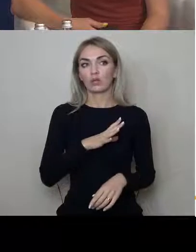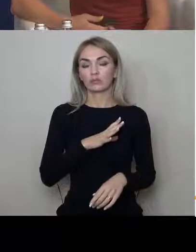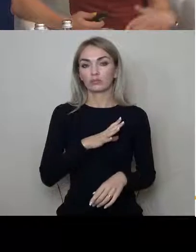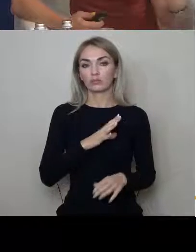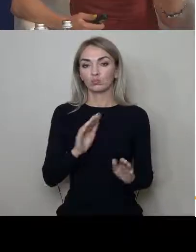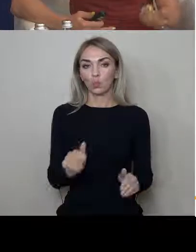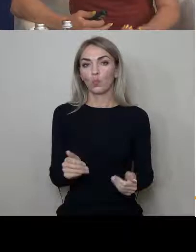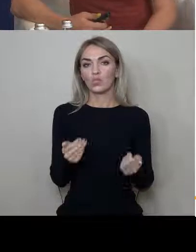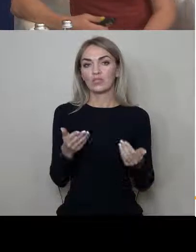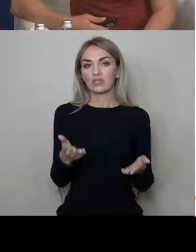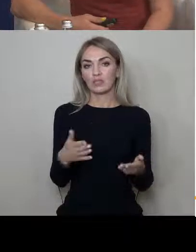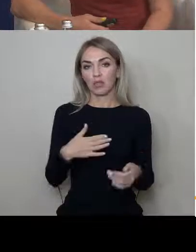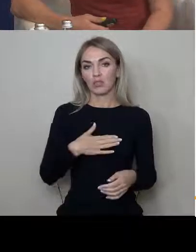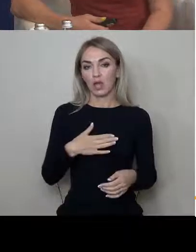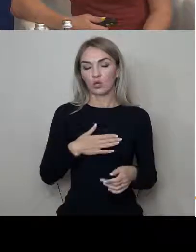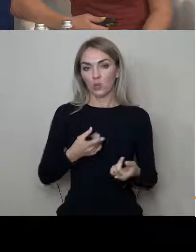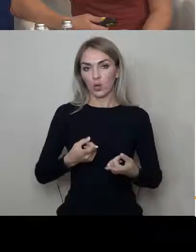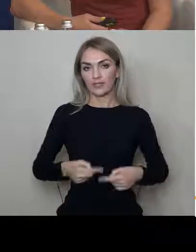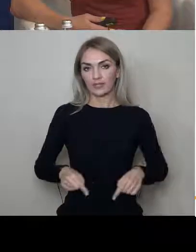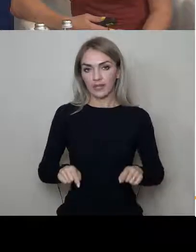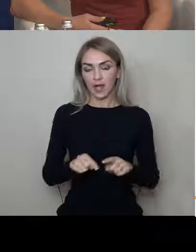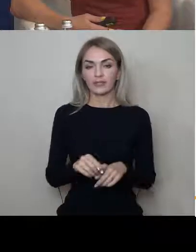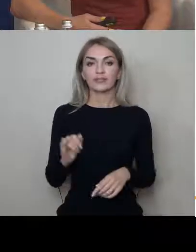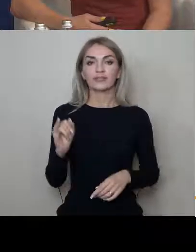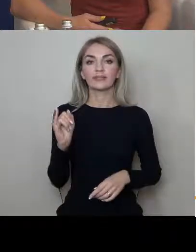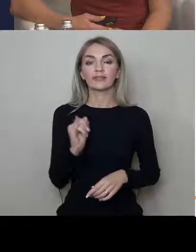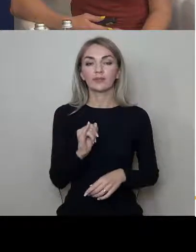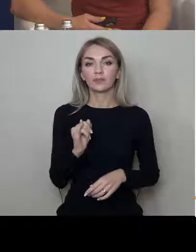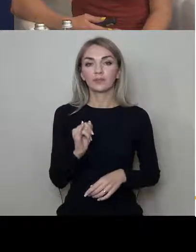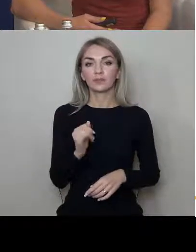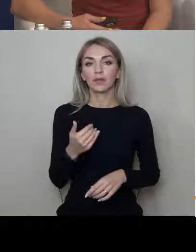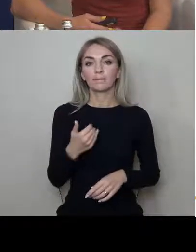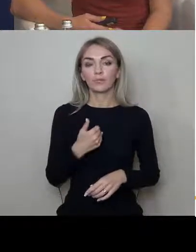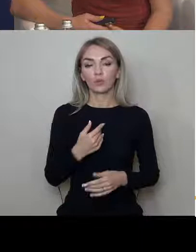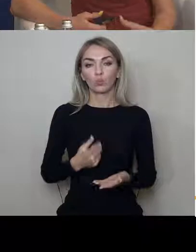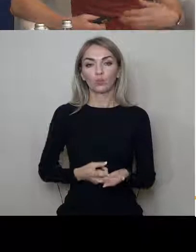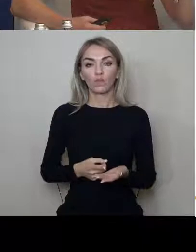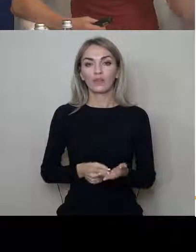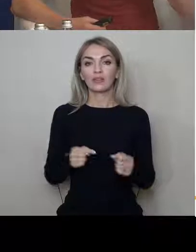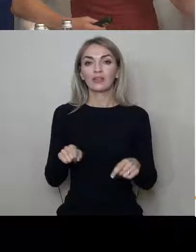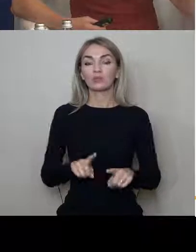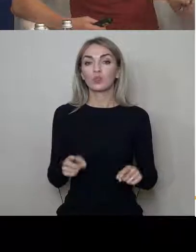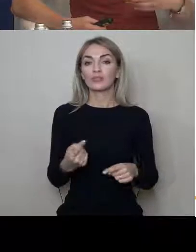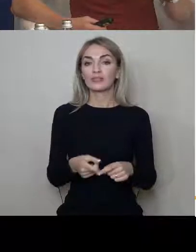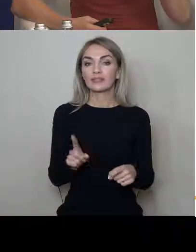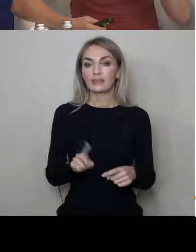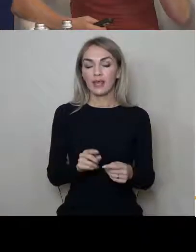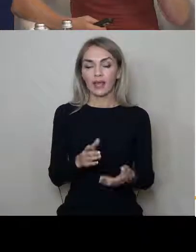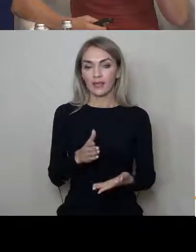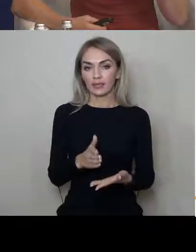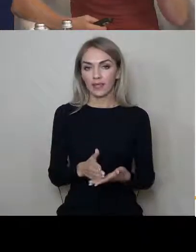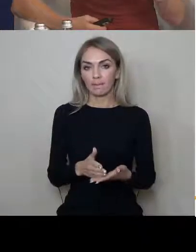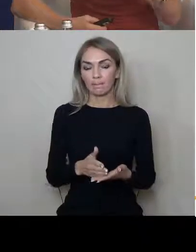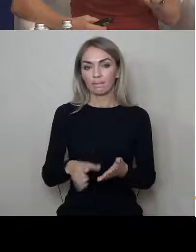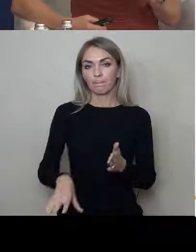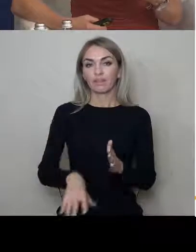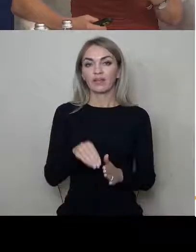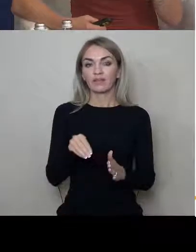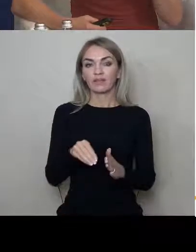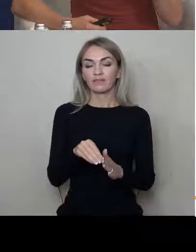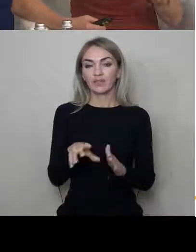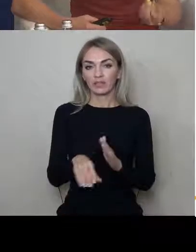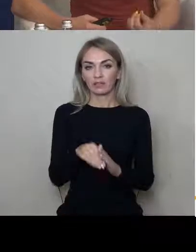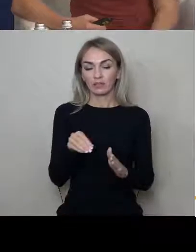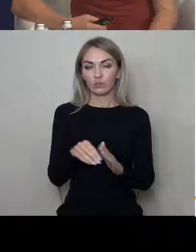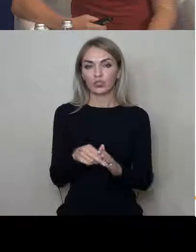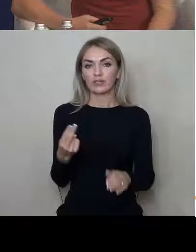5 years it used to exist, but 5 years. That was a proposal of our organization as well, and we reasoned it by saying